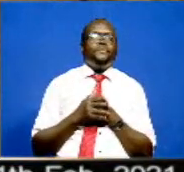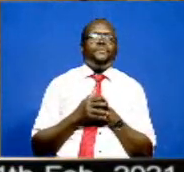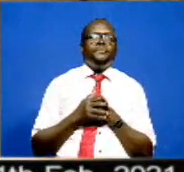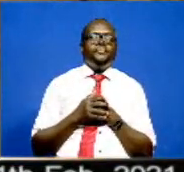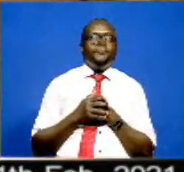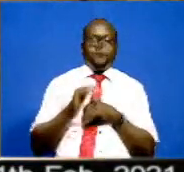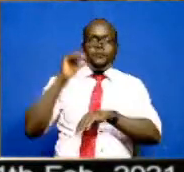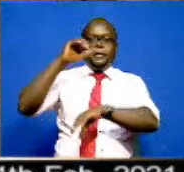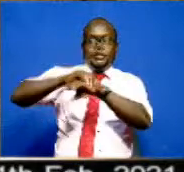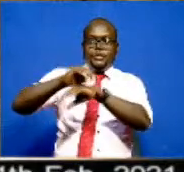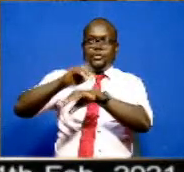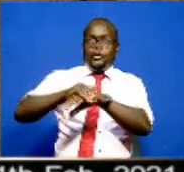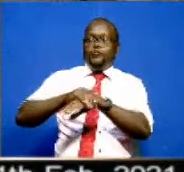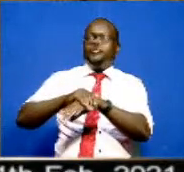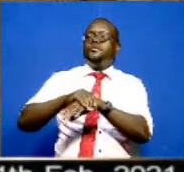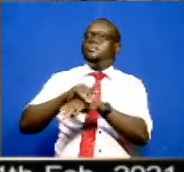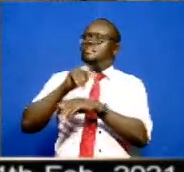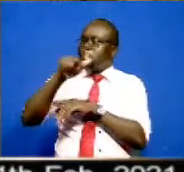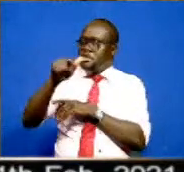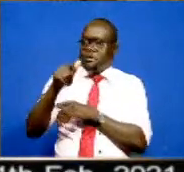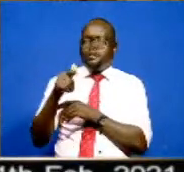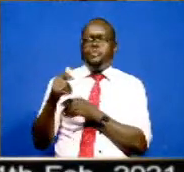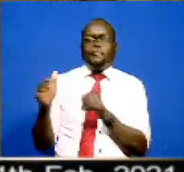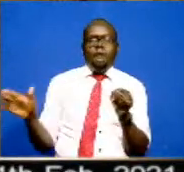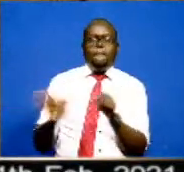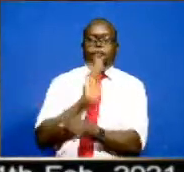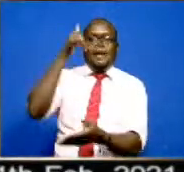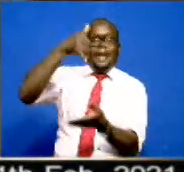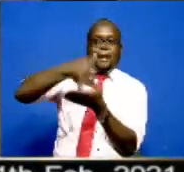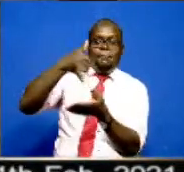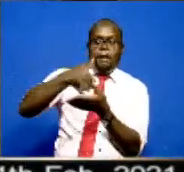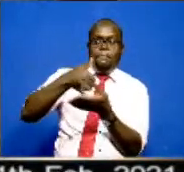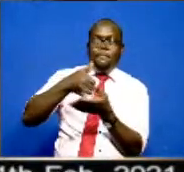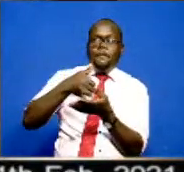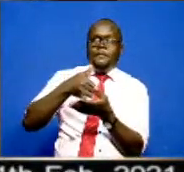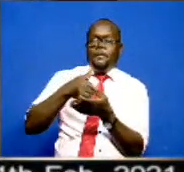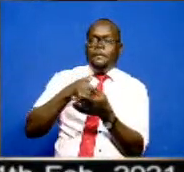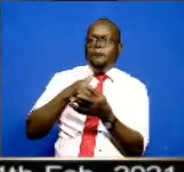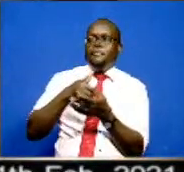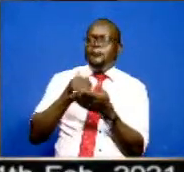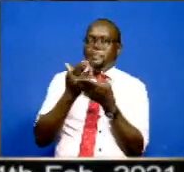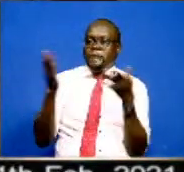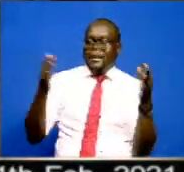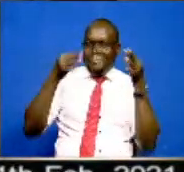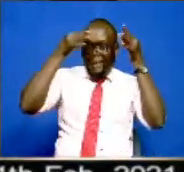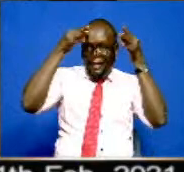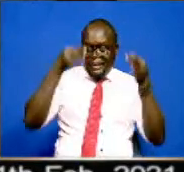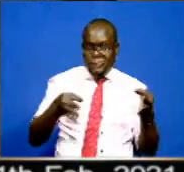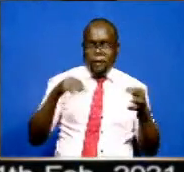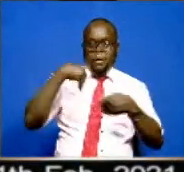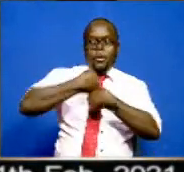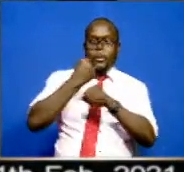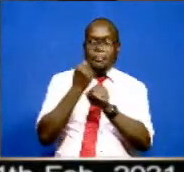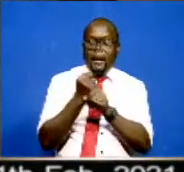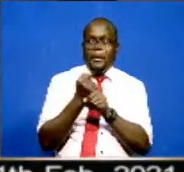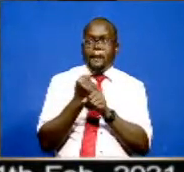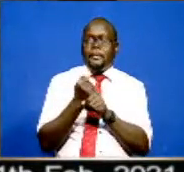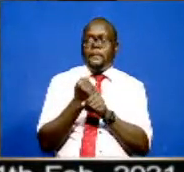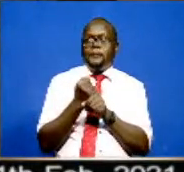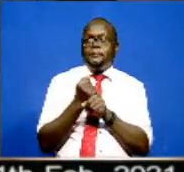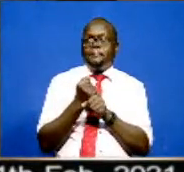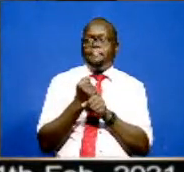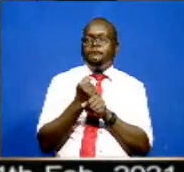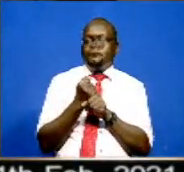It's good that you appreciate the full implications of certain decisions that you may make in the heat